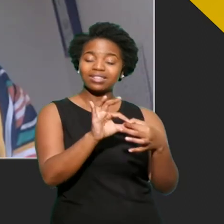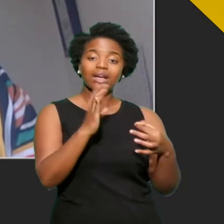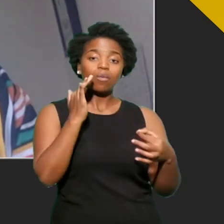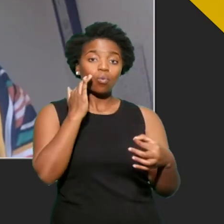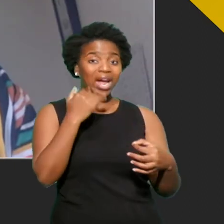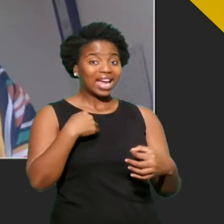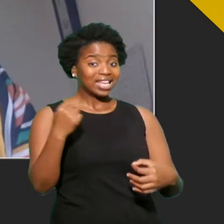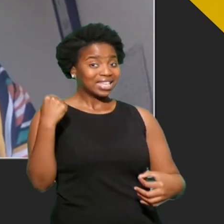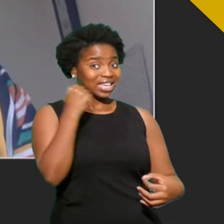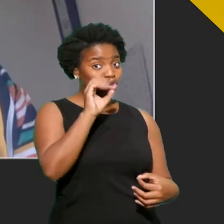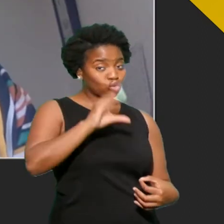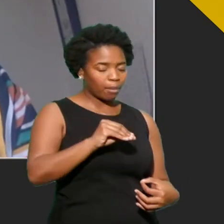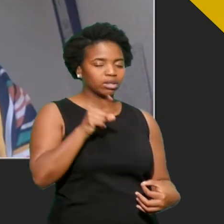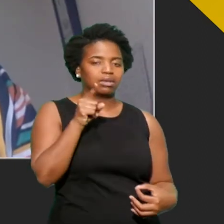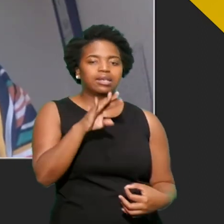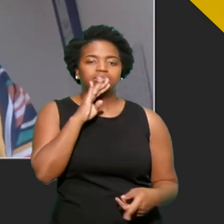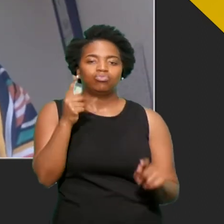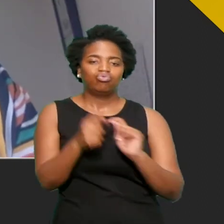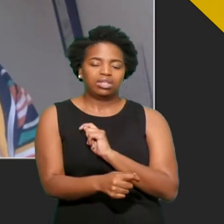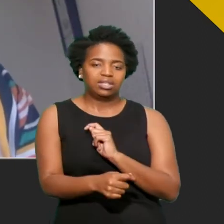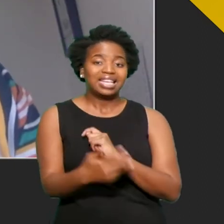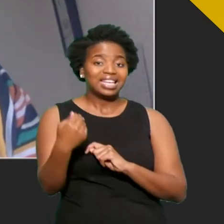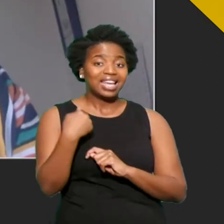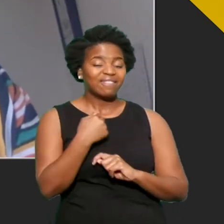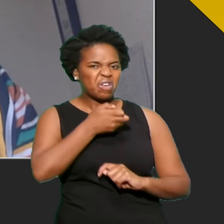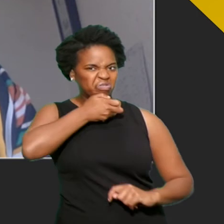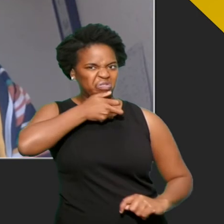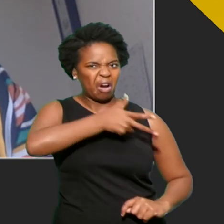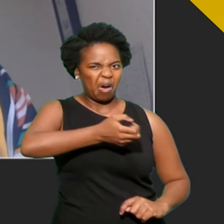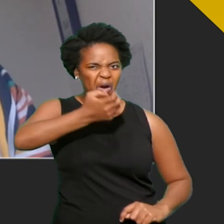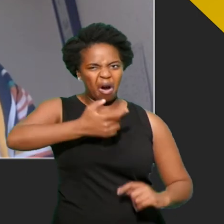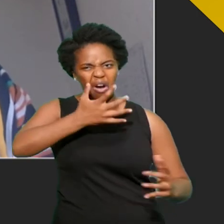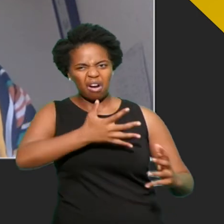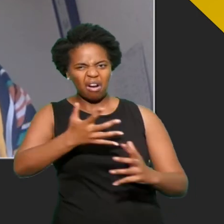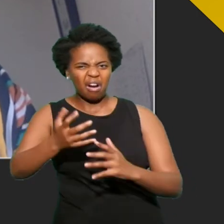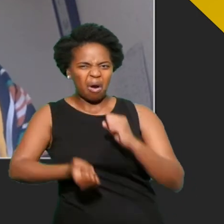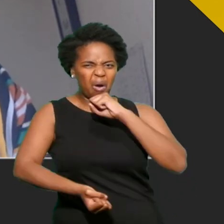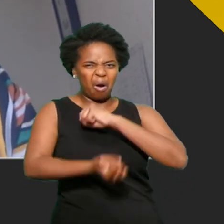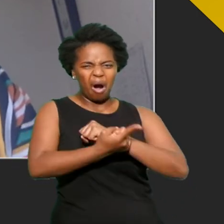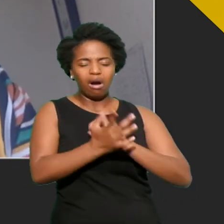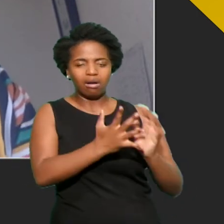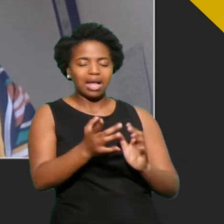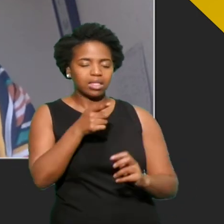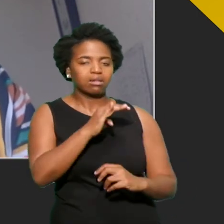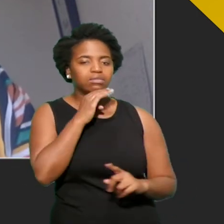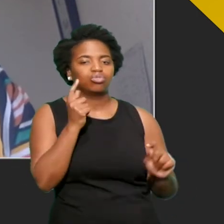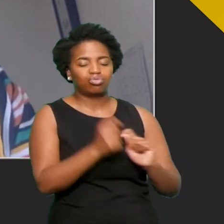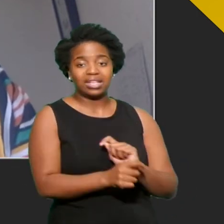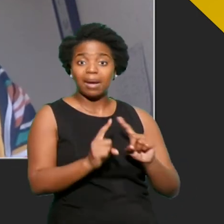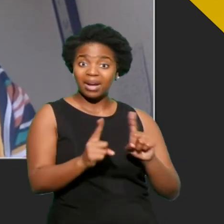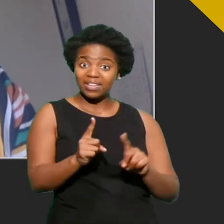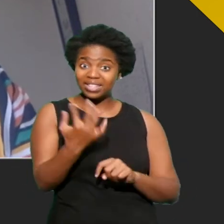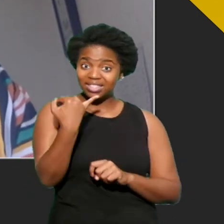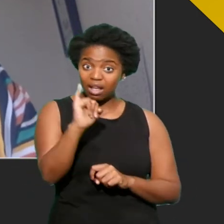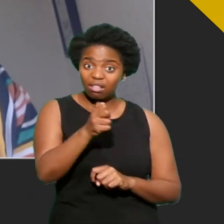does not beat you, he does not disrespect you, he does not swear at you, he does not undermine you. When he does the things that he should be